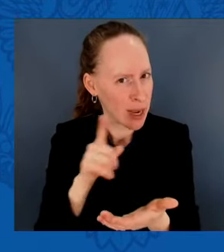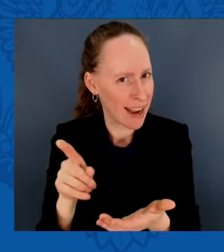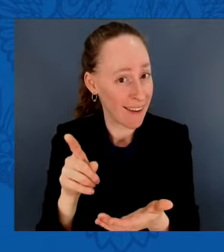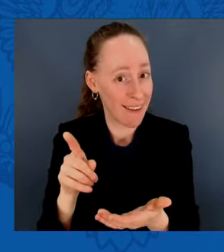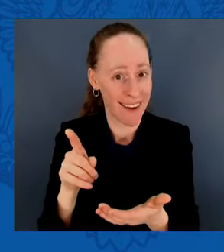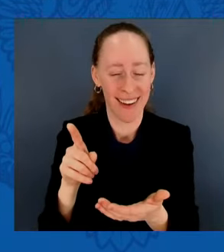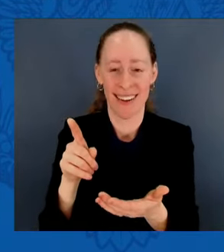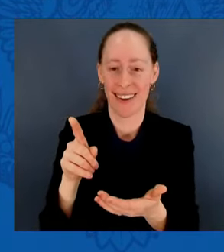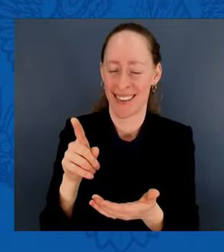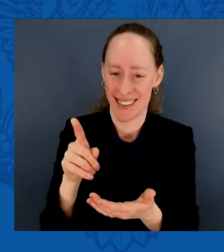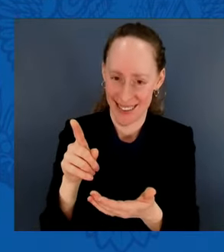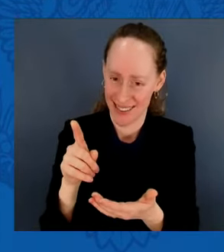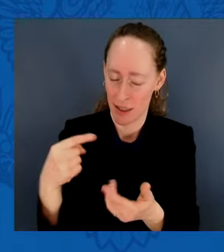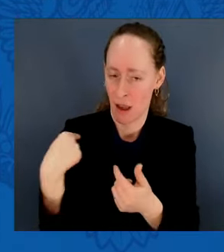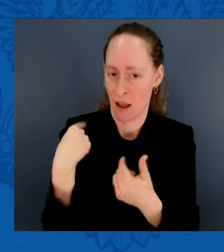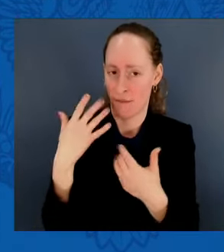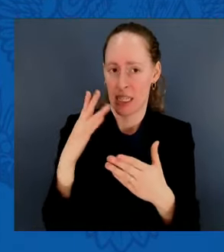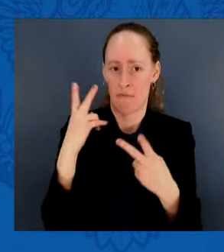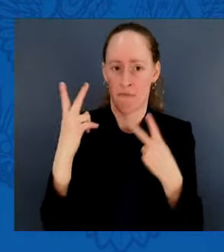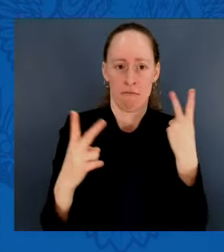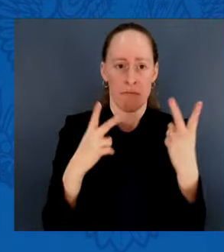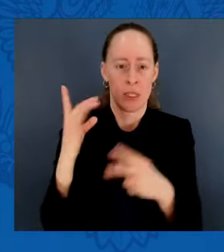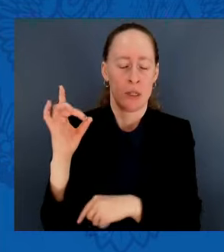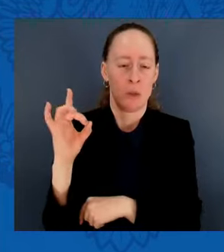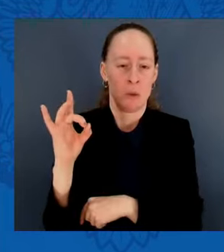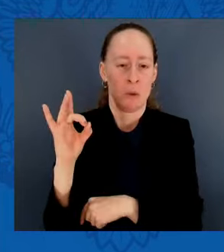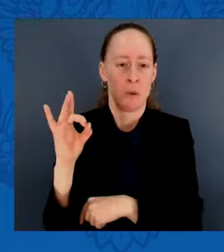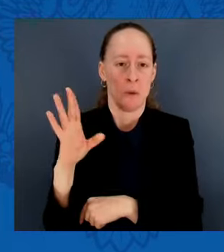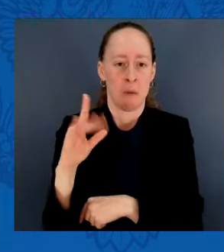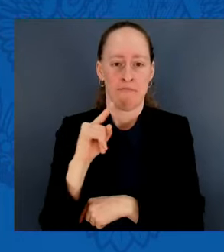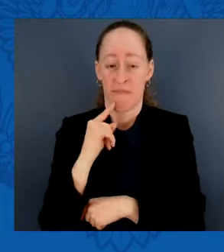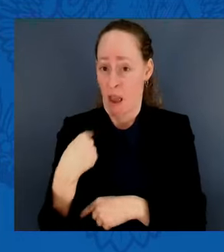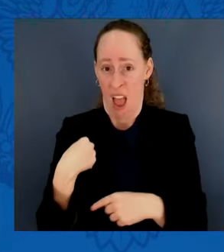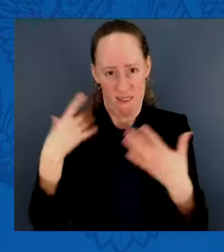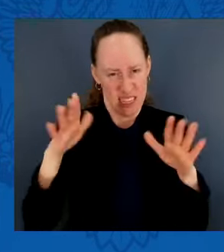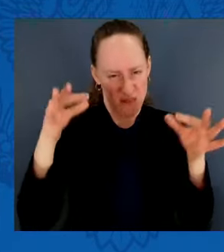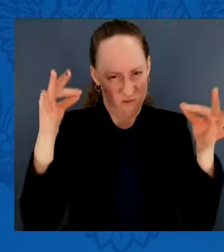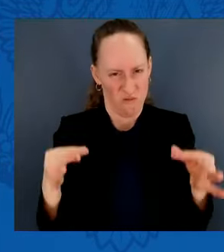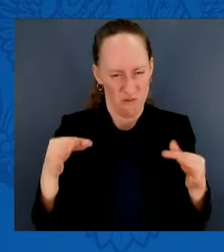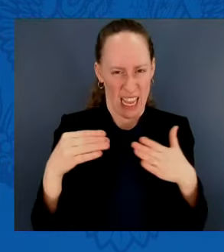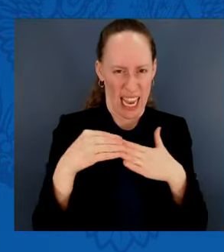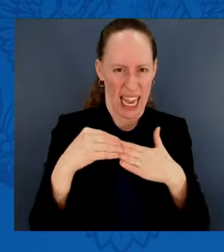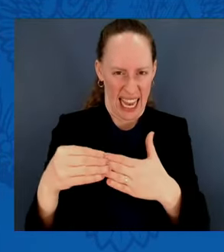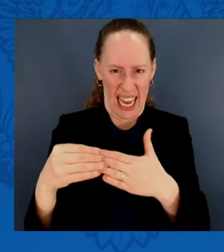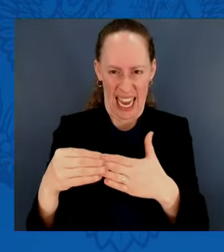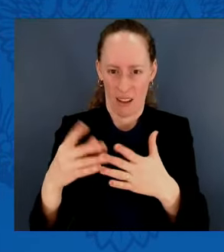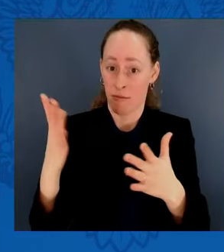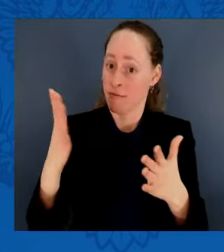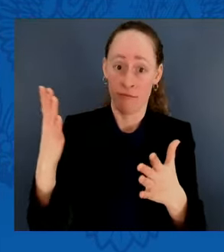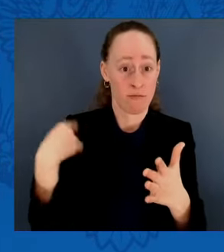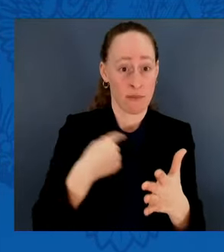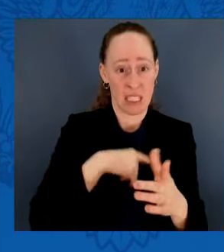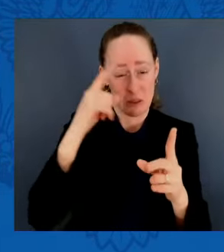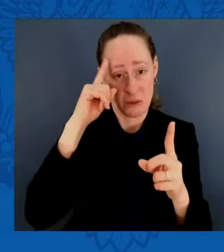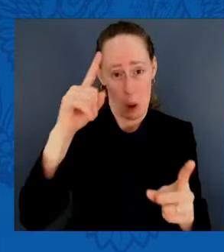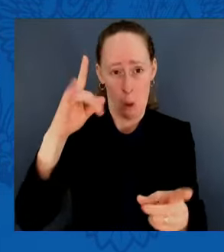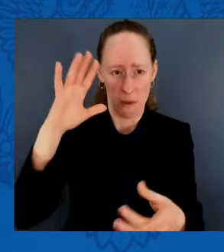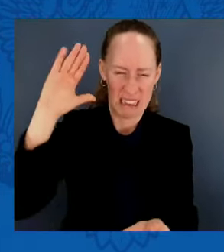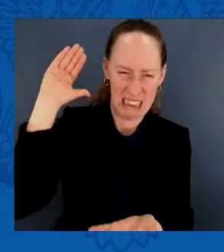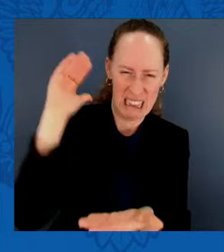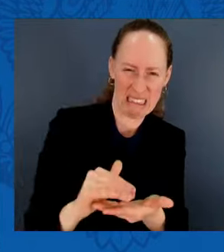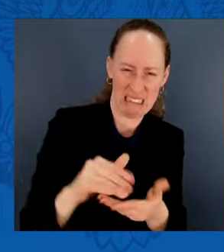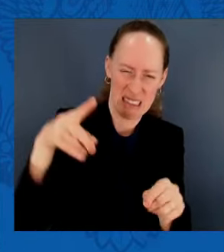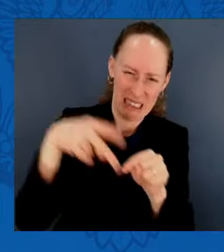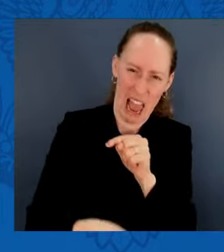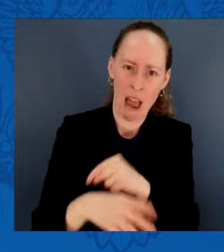history of the world. I'm cutting our carbon emissions in half by 2030, creating tens of thousands of clean